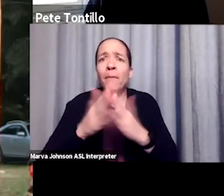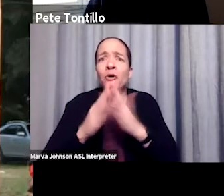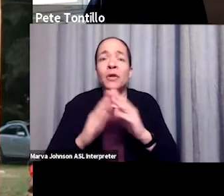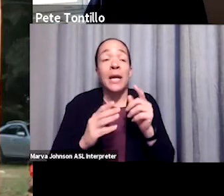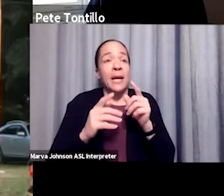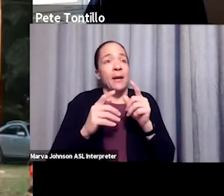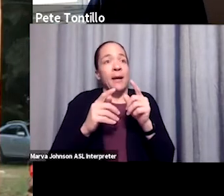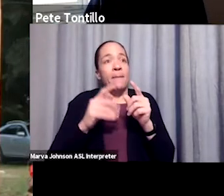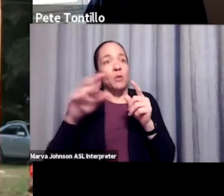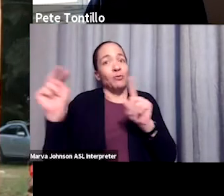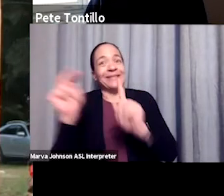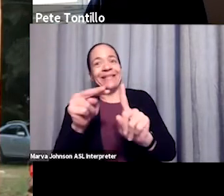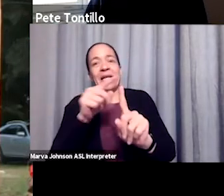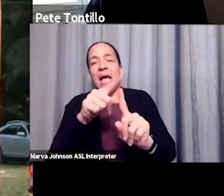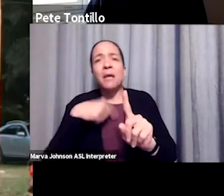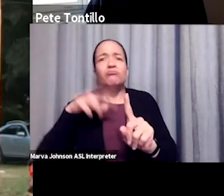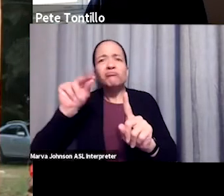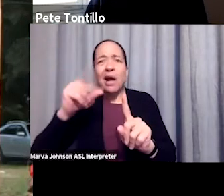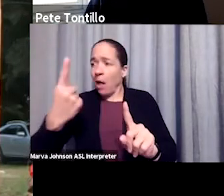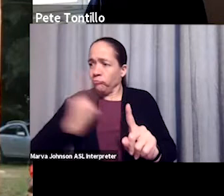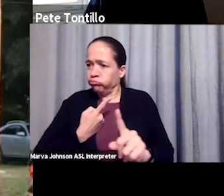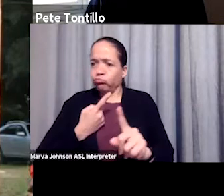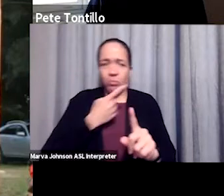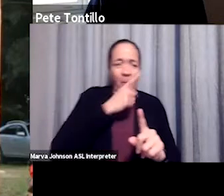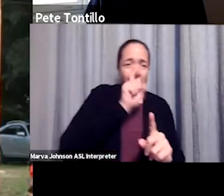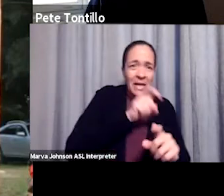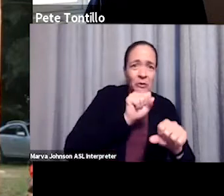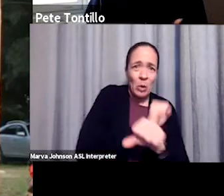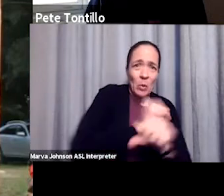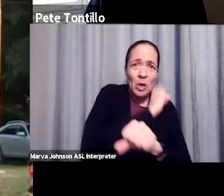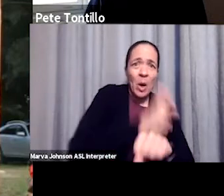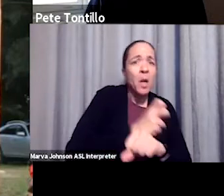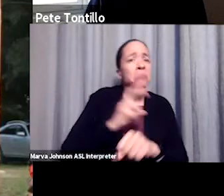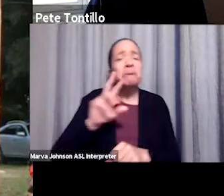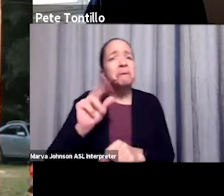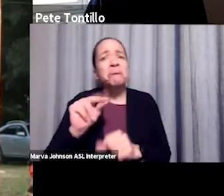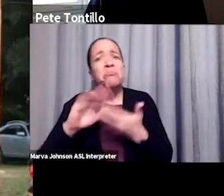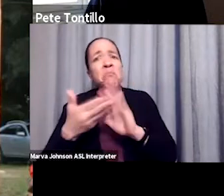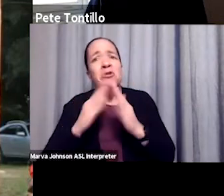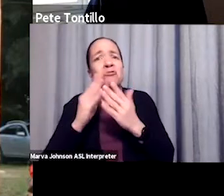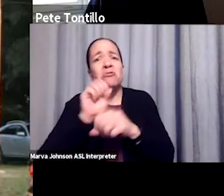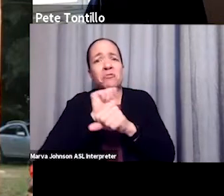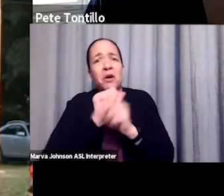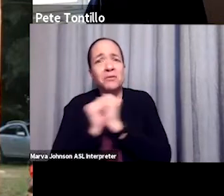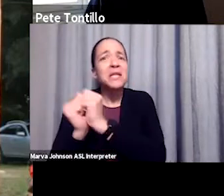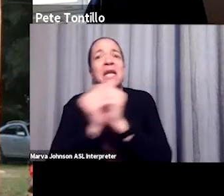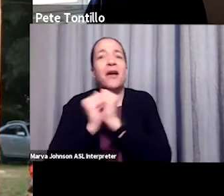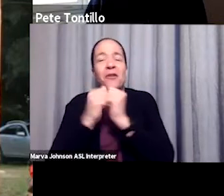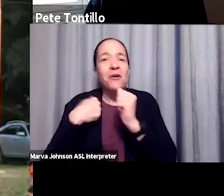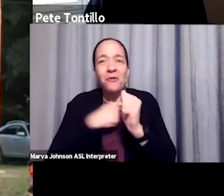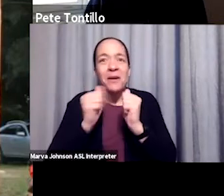that, no, we don't just pull ourselves up by our bootstraps, we work together. We work together in our communities, we work together as a country. That's who we are as